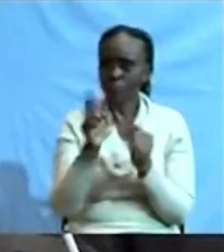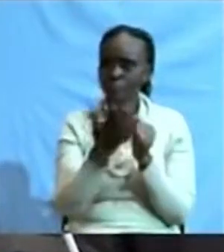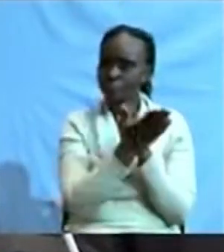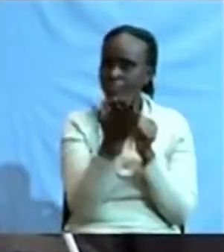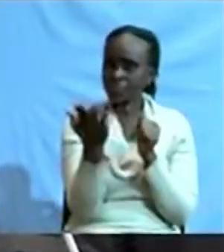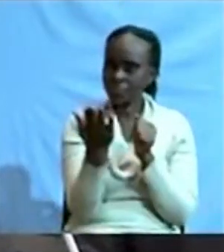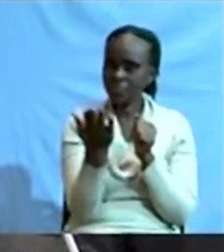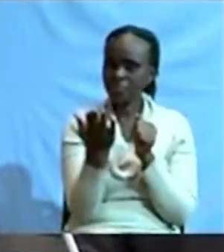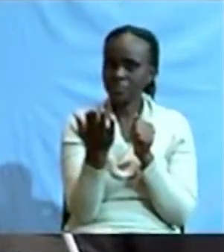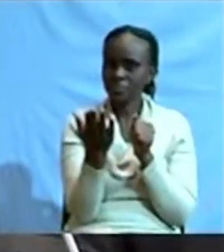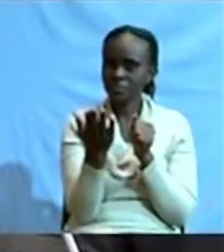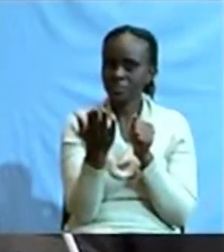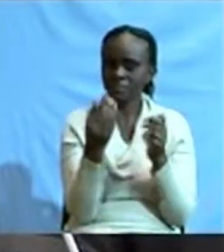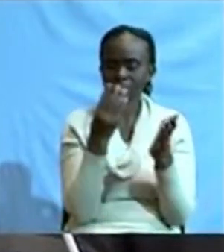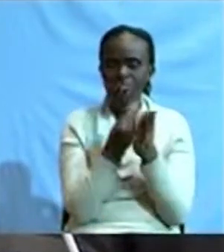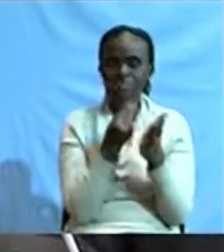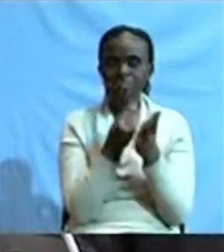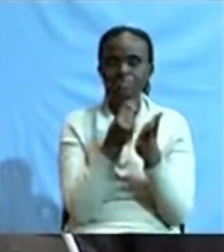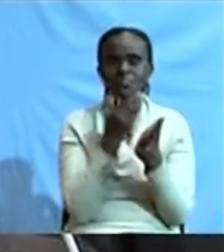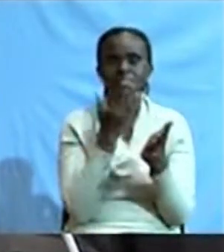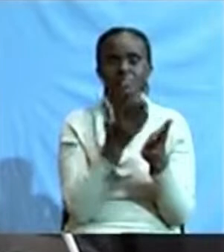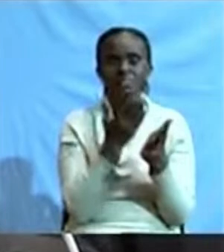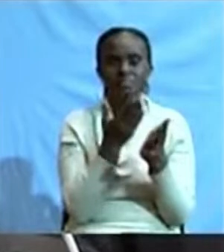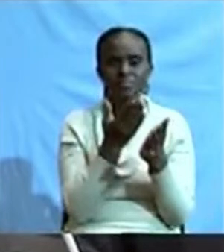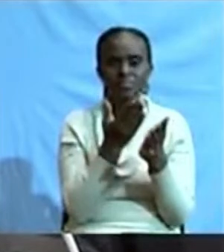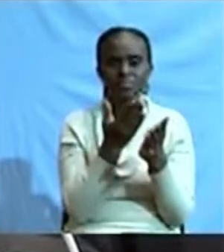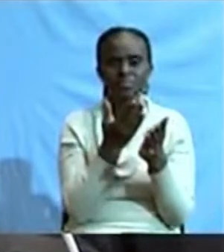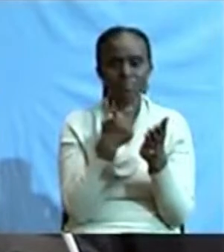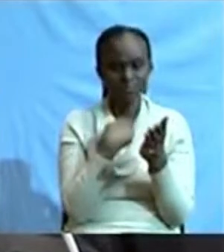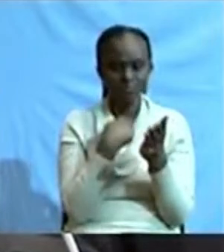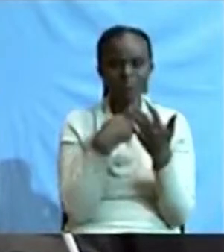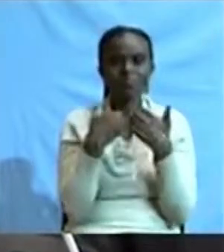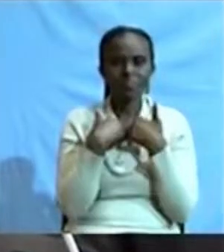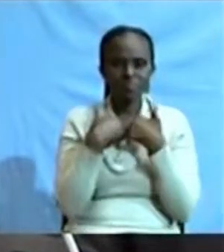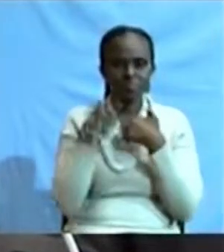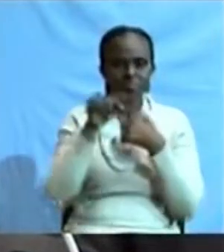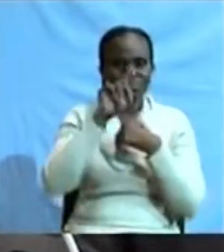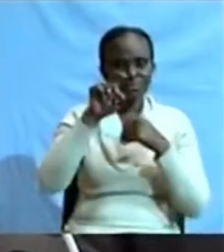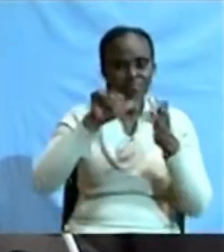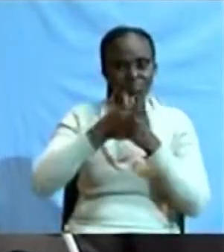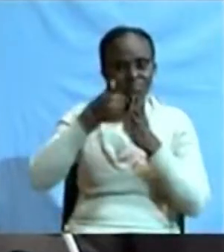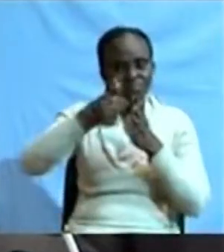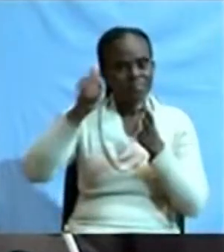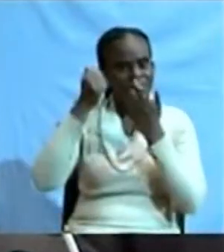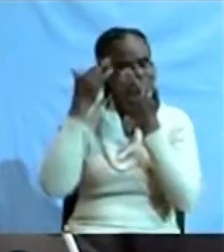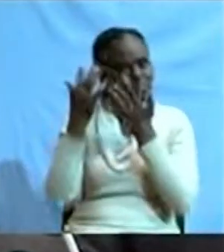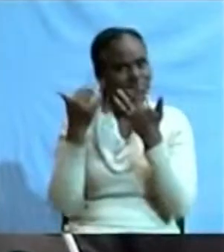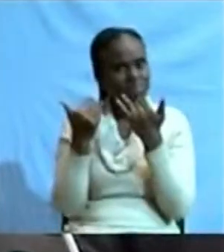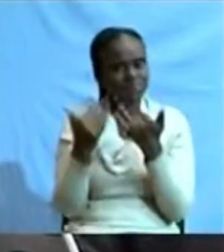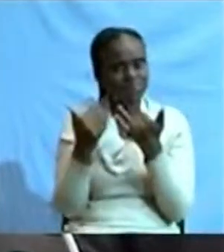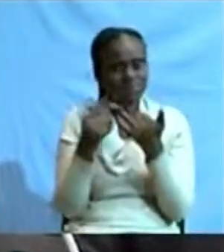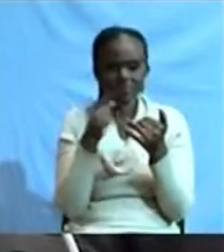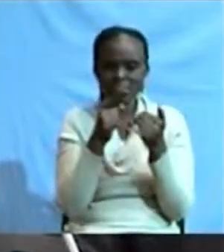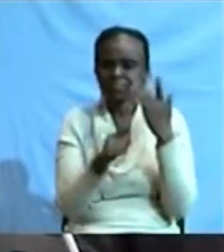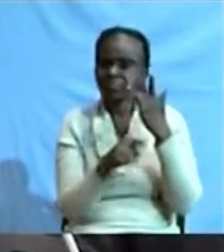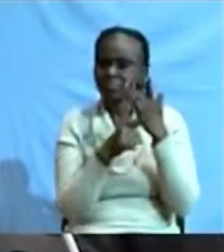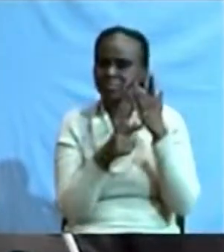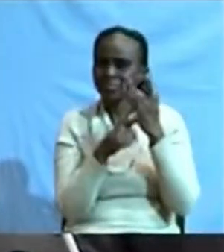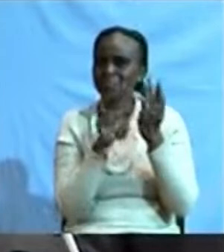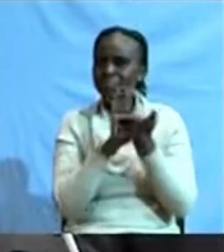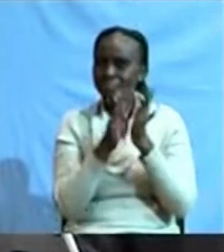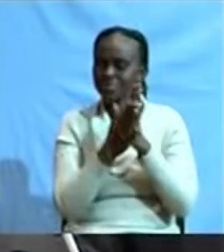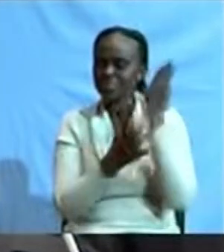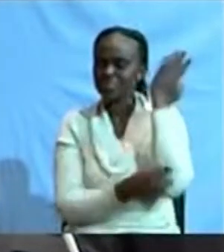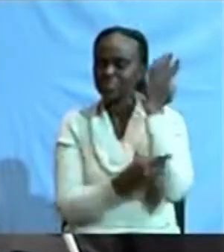this money. I've got a question. How do you expect the town to develop if